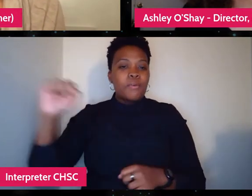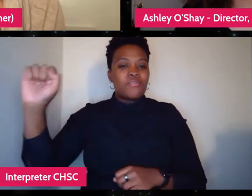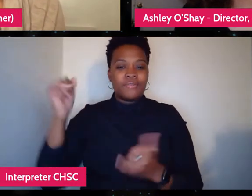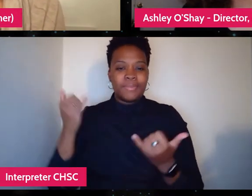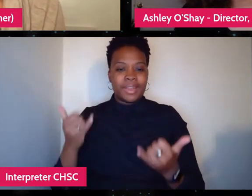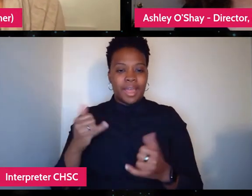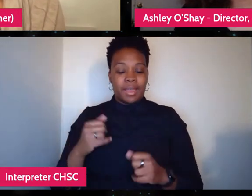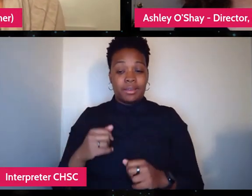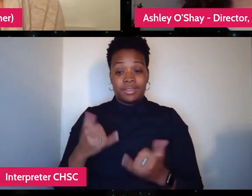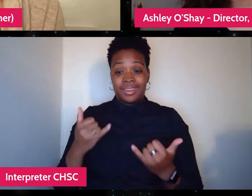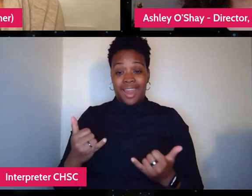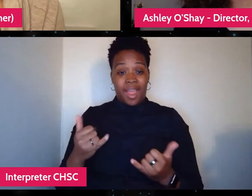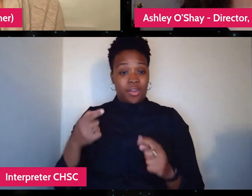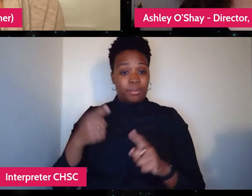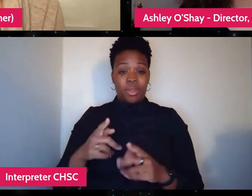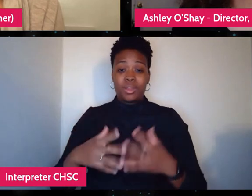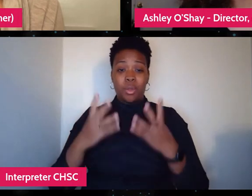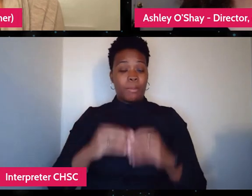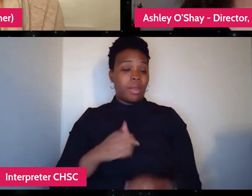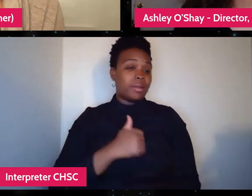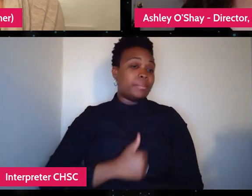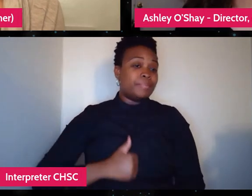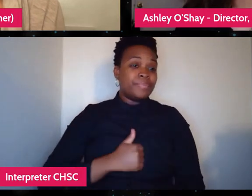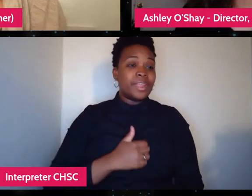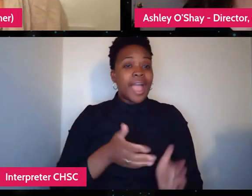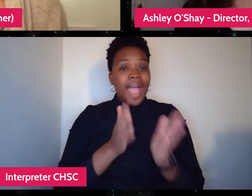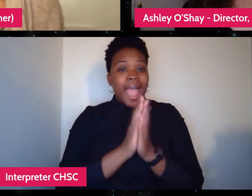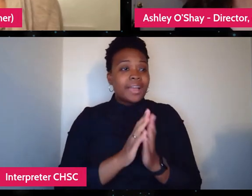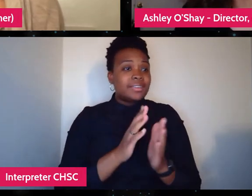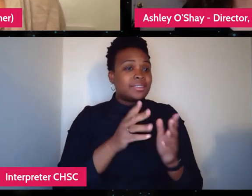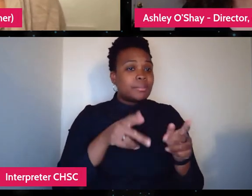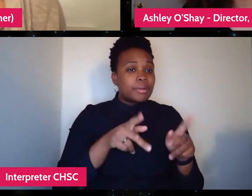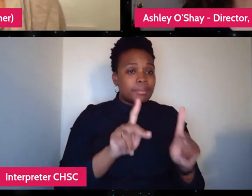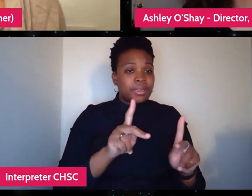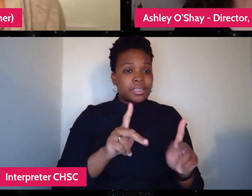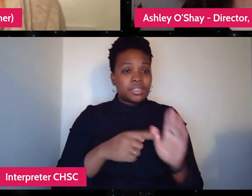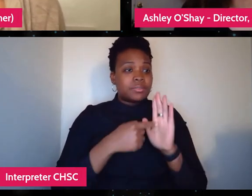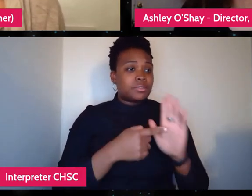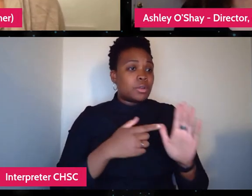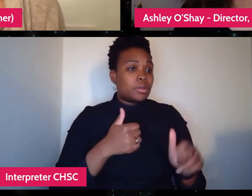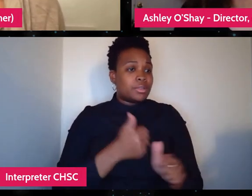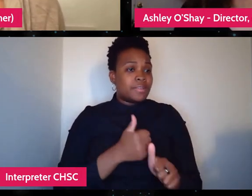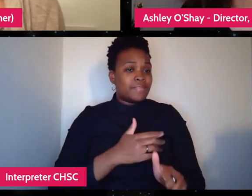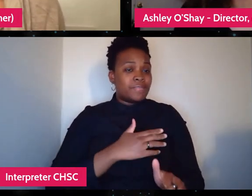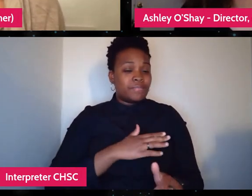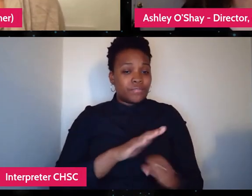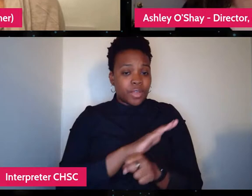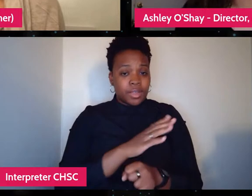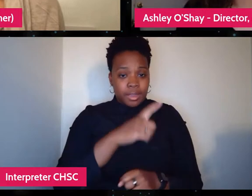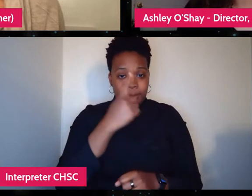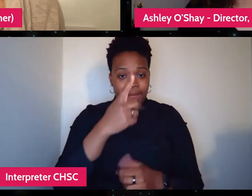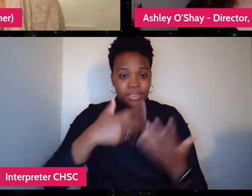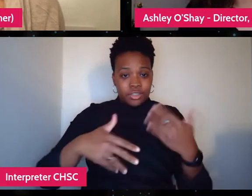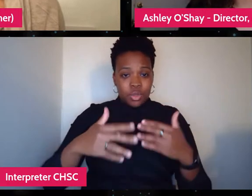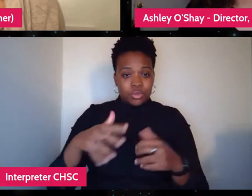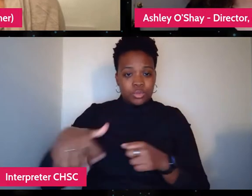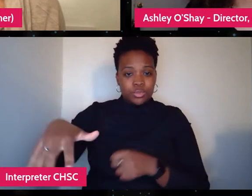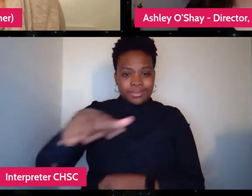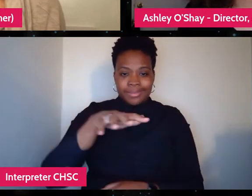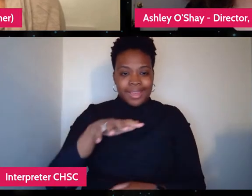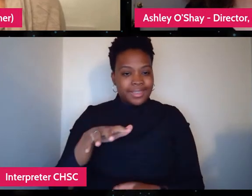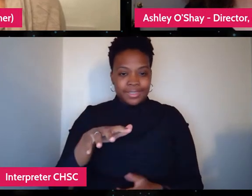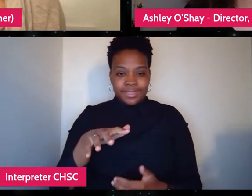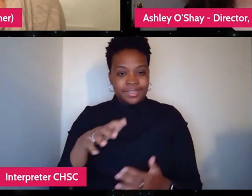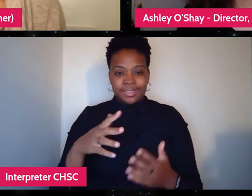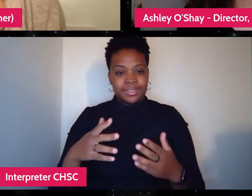longer apologizing or asking for permission to present themselves fully in Black social space. And so I